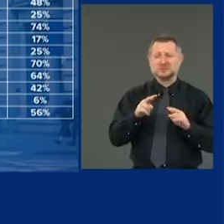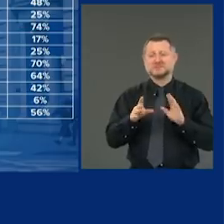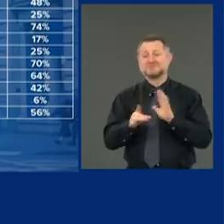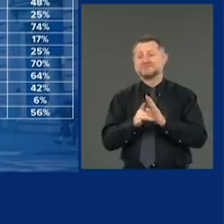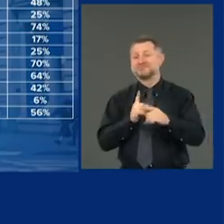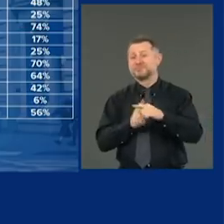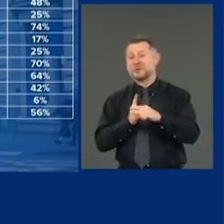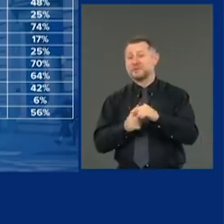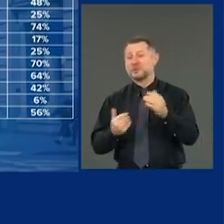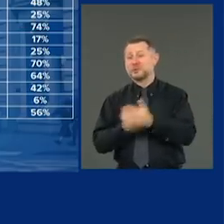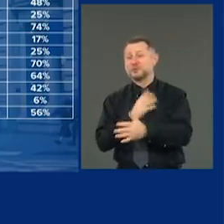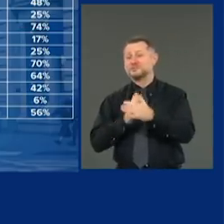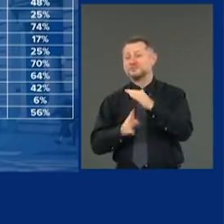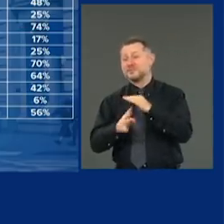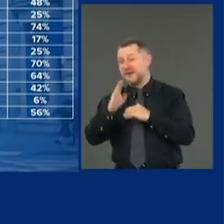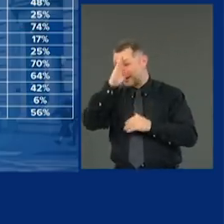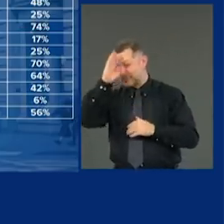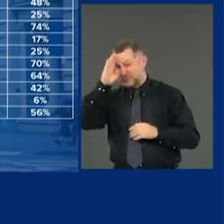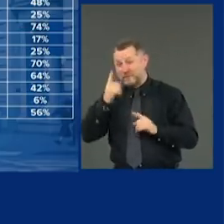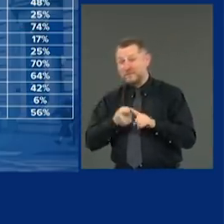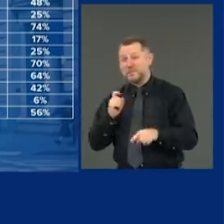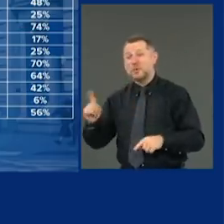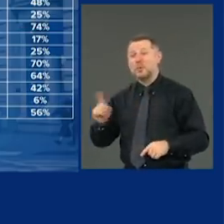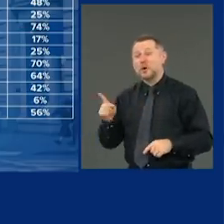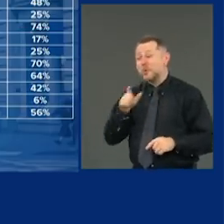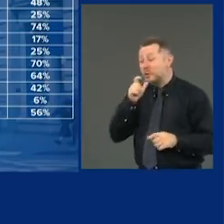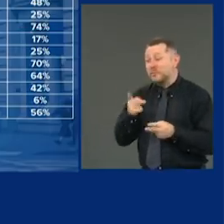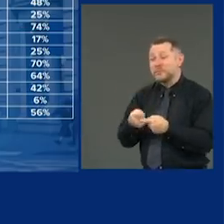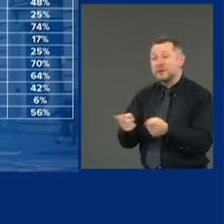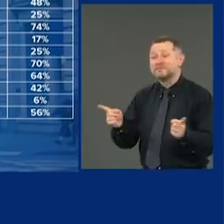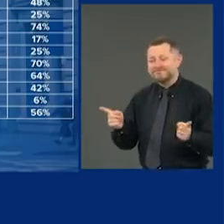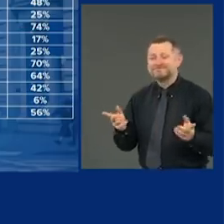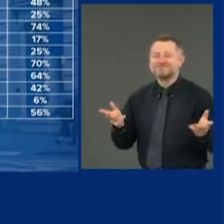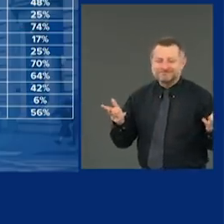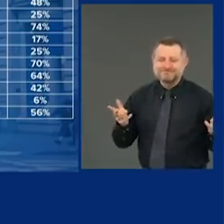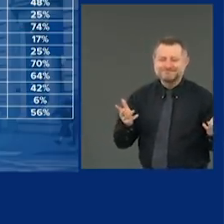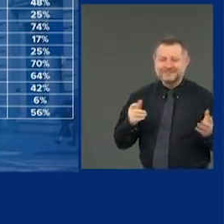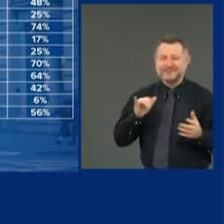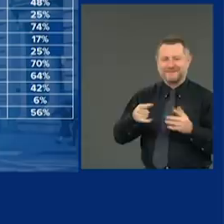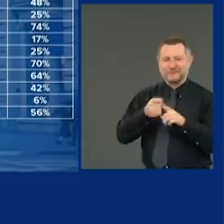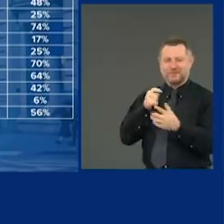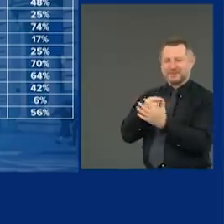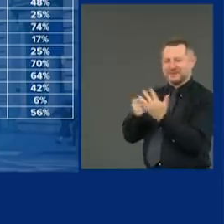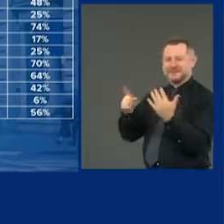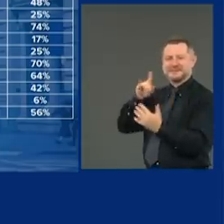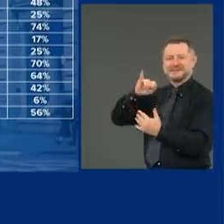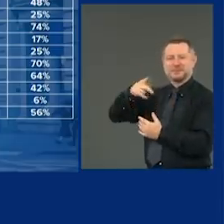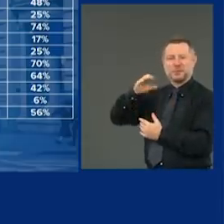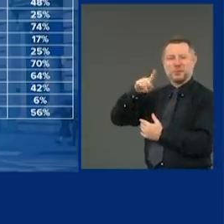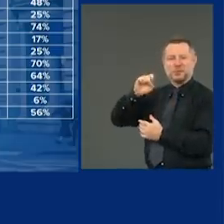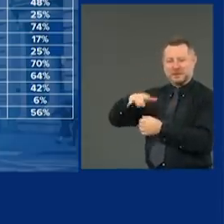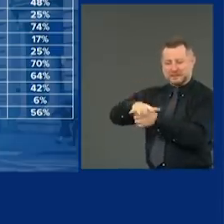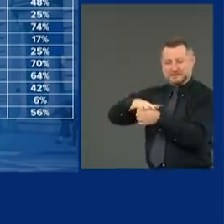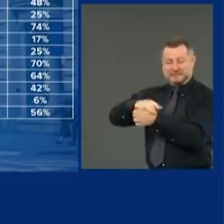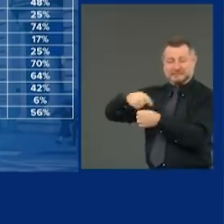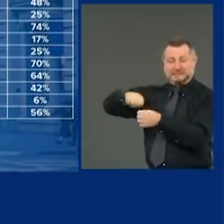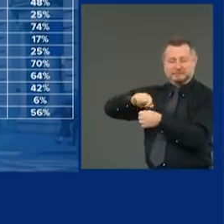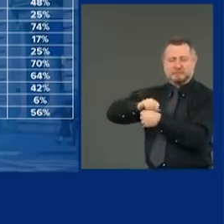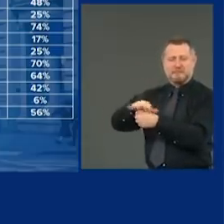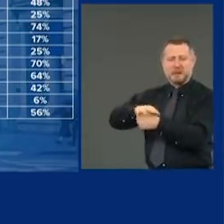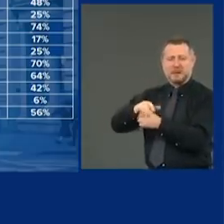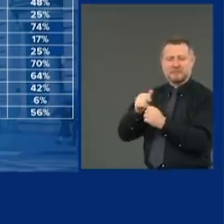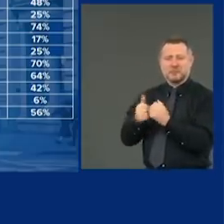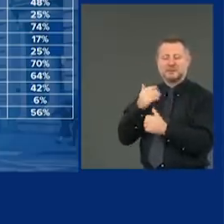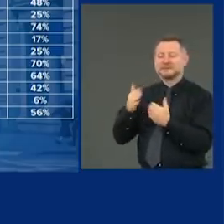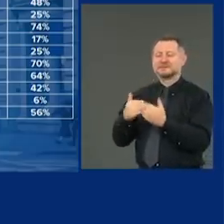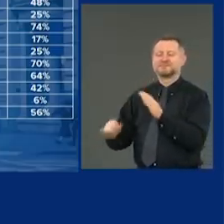the hospitals, where are they coming from? They're coming from these zip codes, and we can literally identify it, so we want to